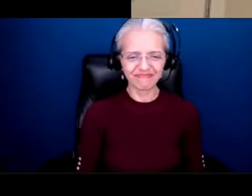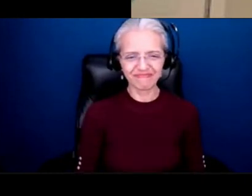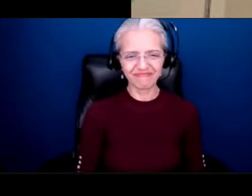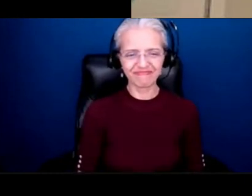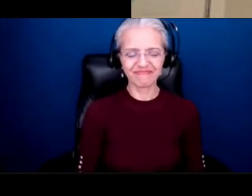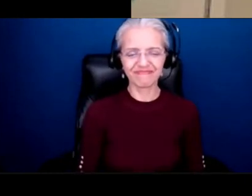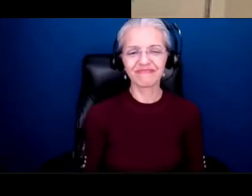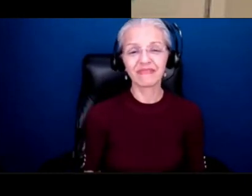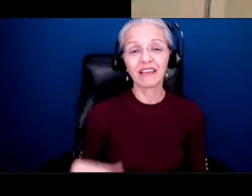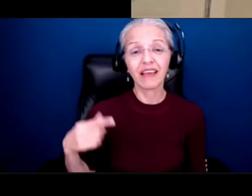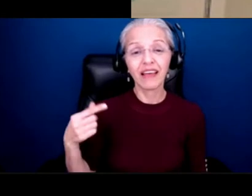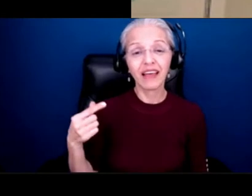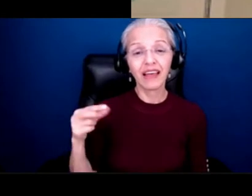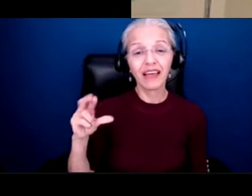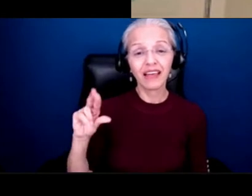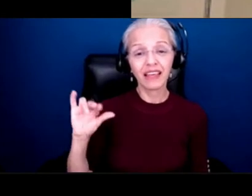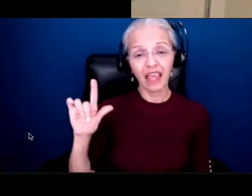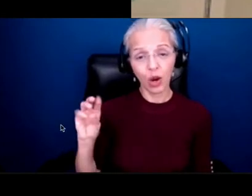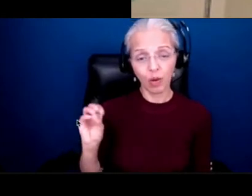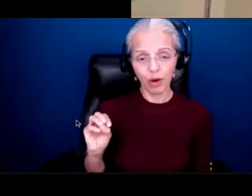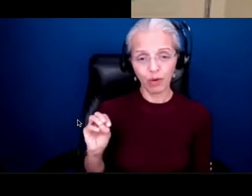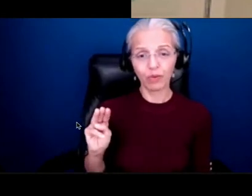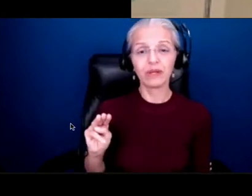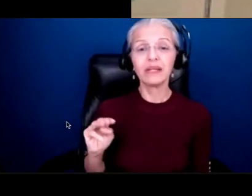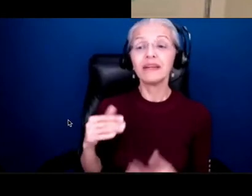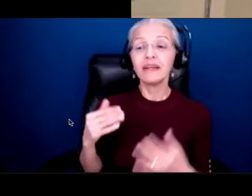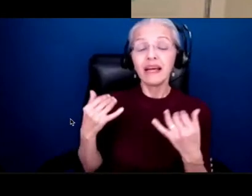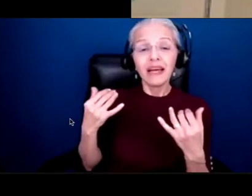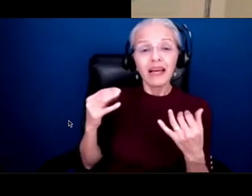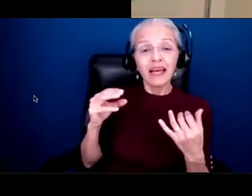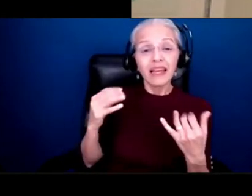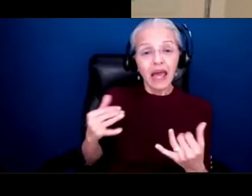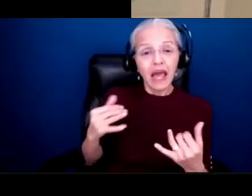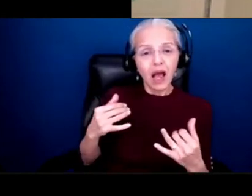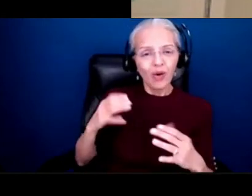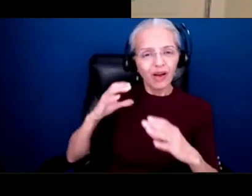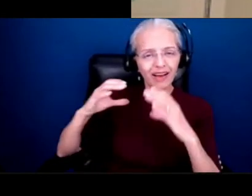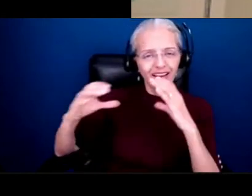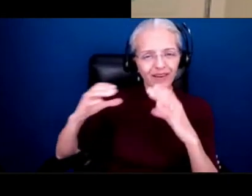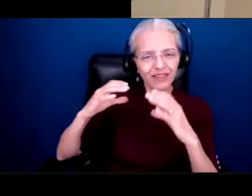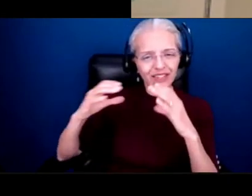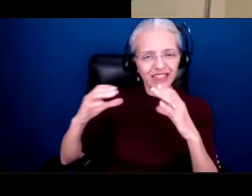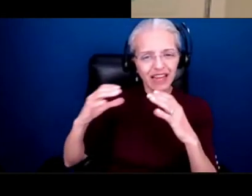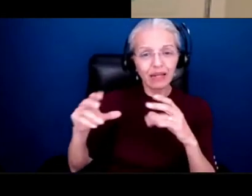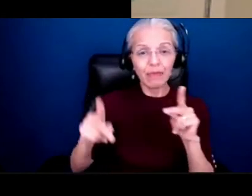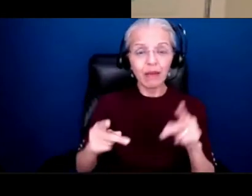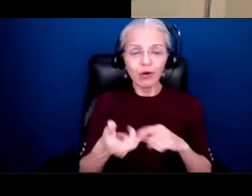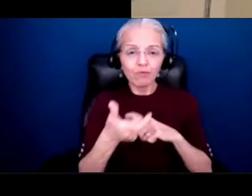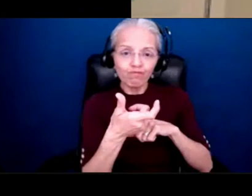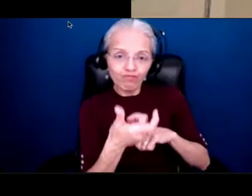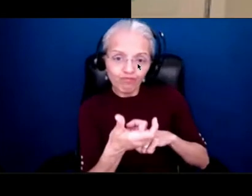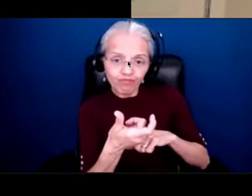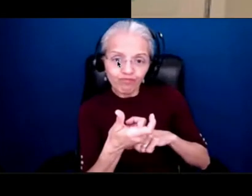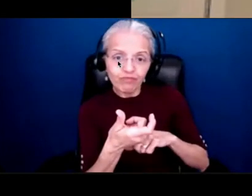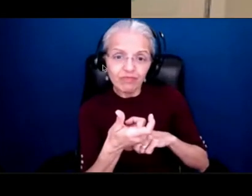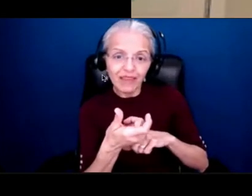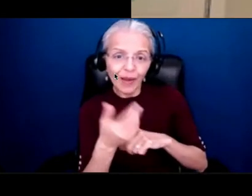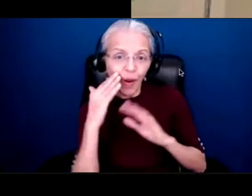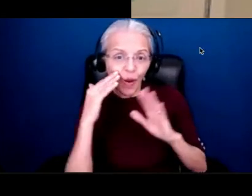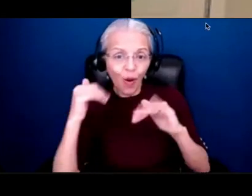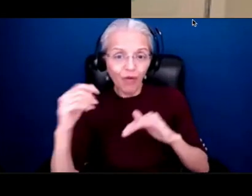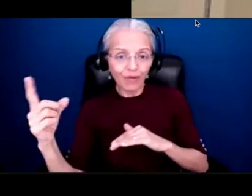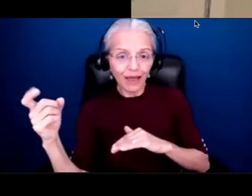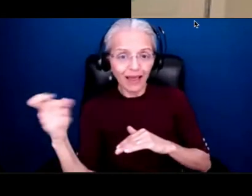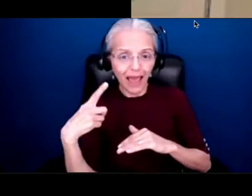Great. So we're going to have an opportunity to have a conversation, Alice, and people will be watching and hopefully asking their questions.